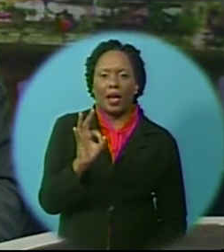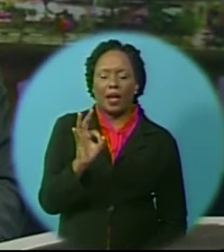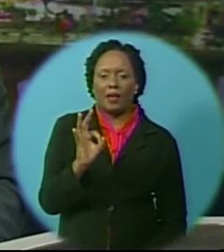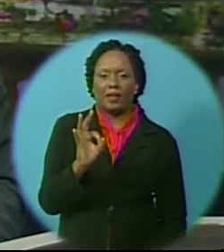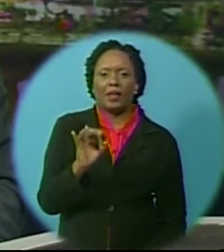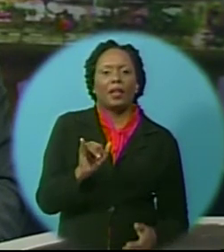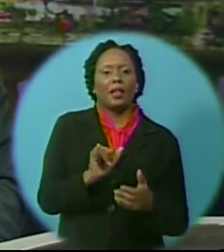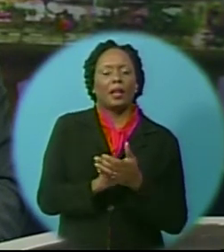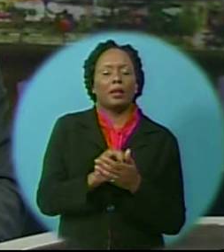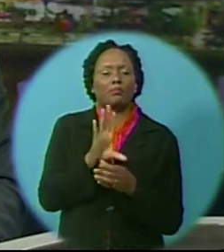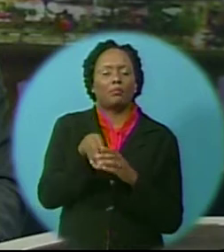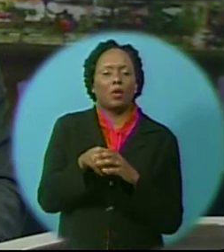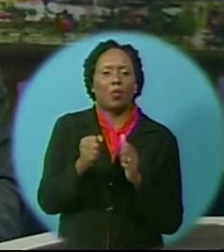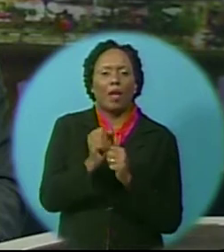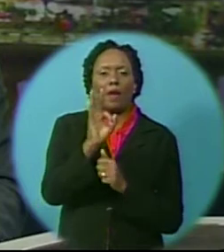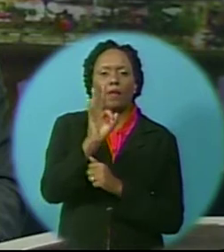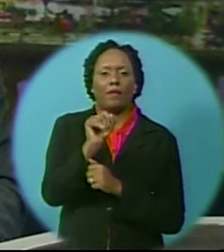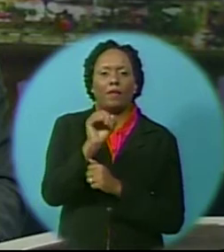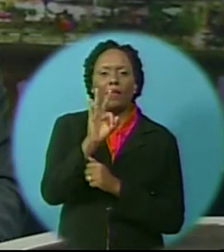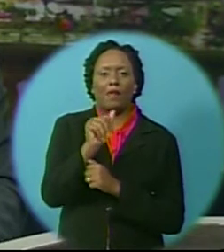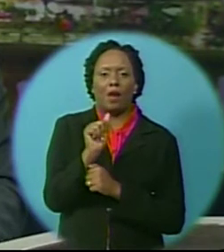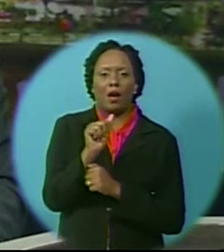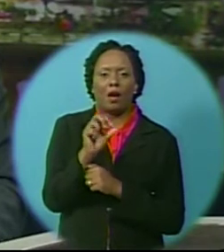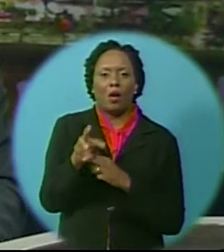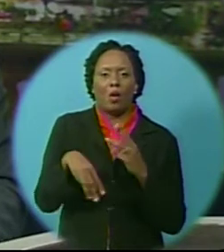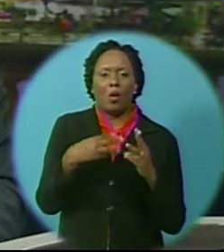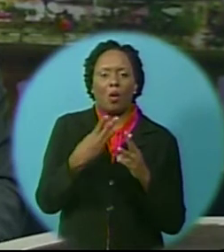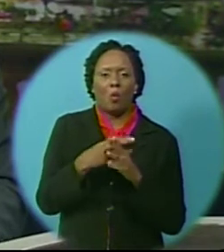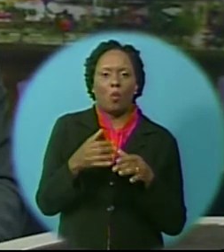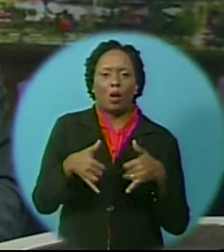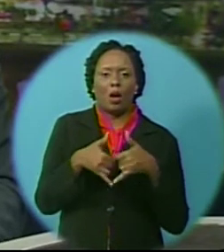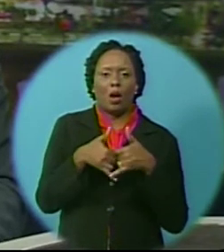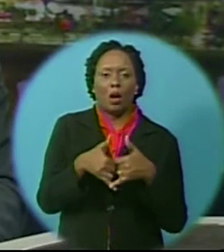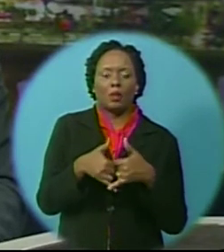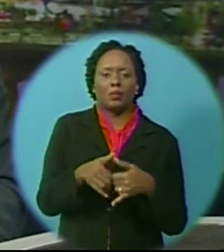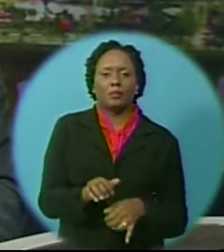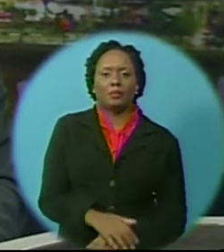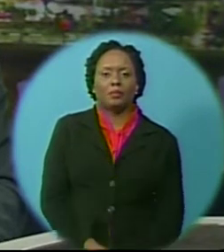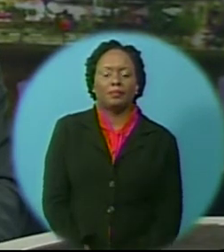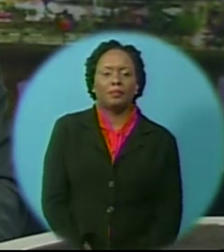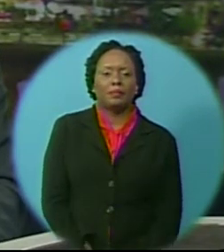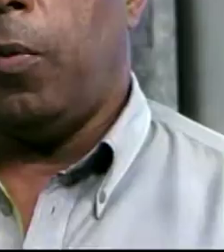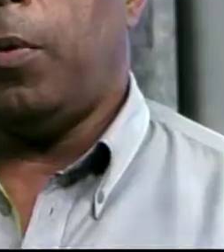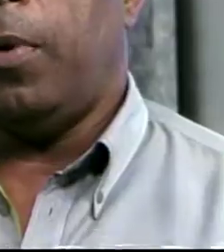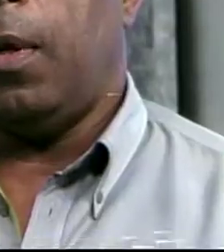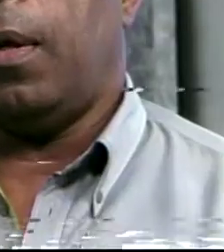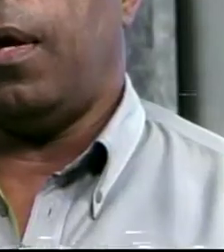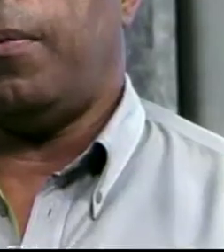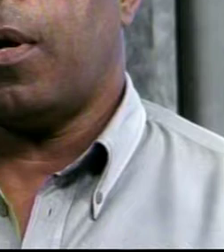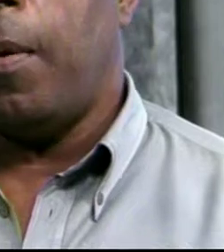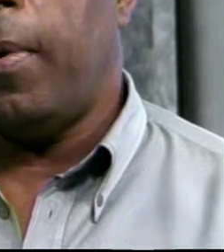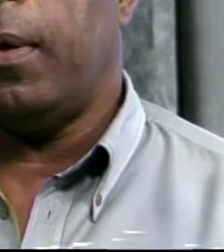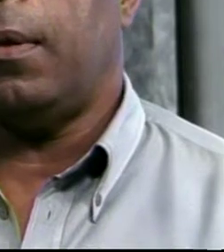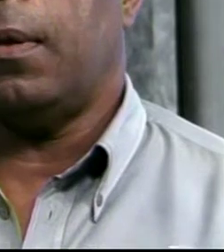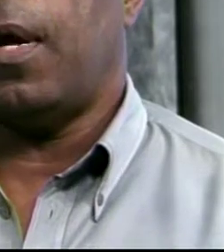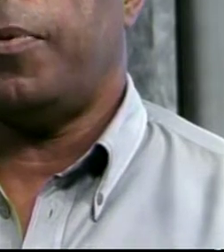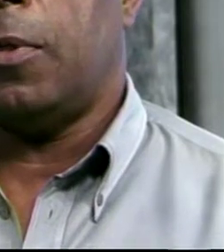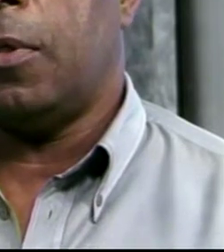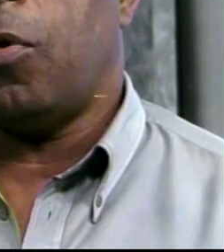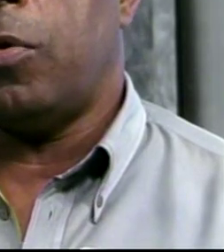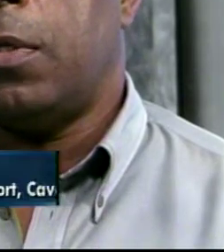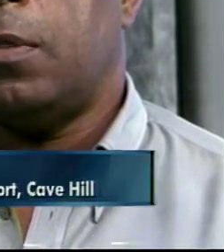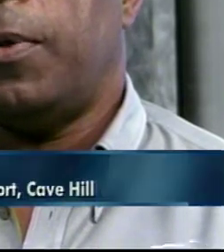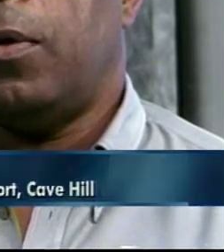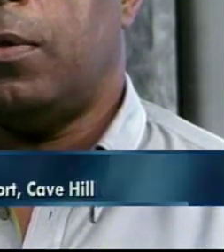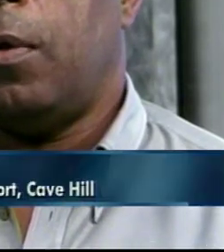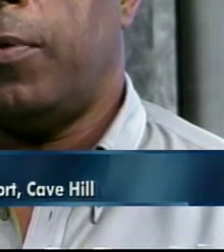to the FIFA World Cup Championship. It's a regional unit which will be taking part. We will be a combined campuses